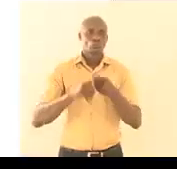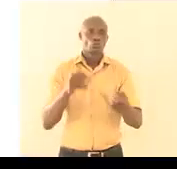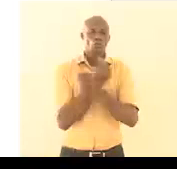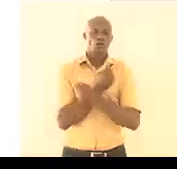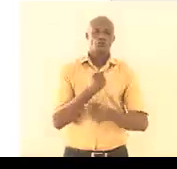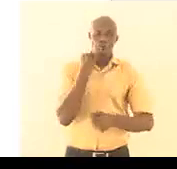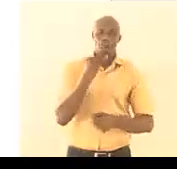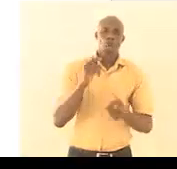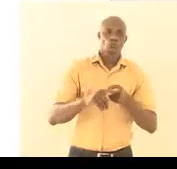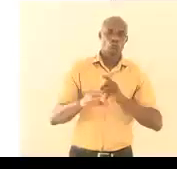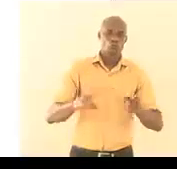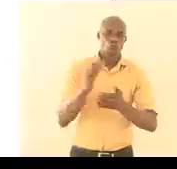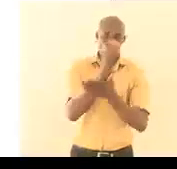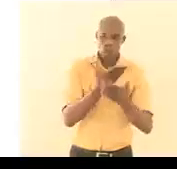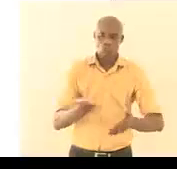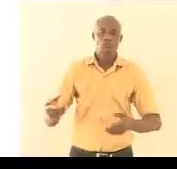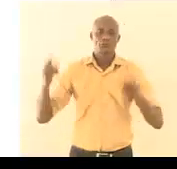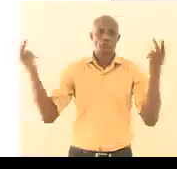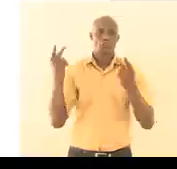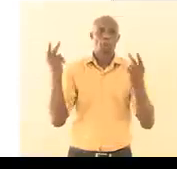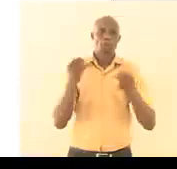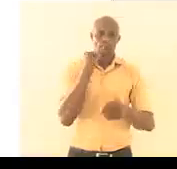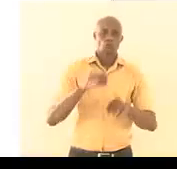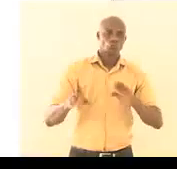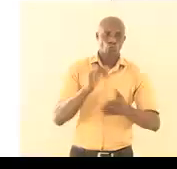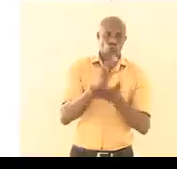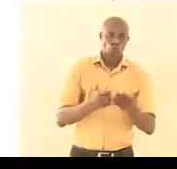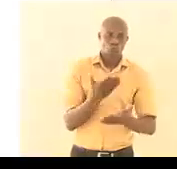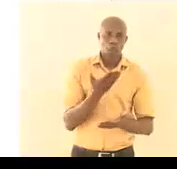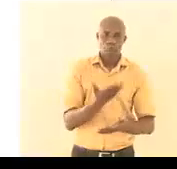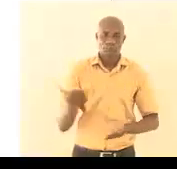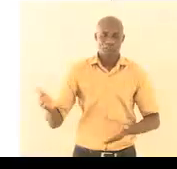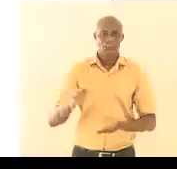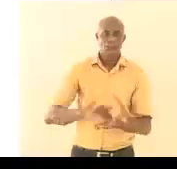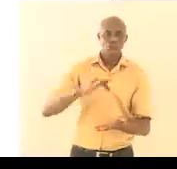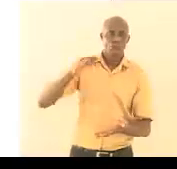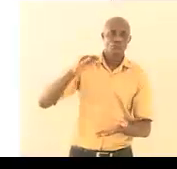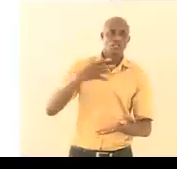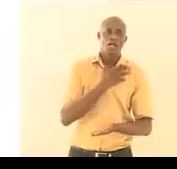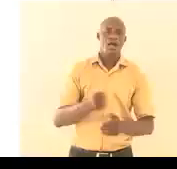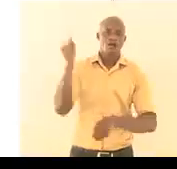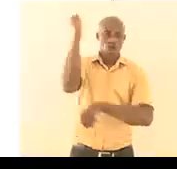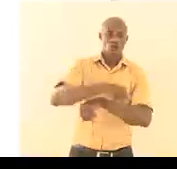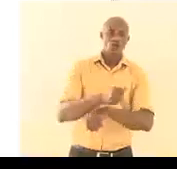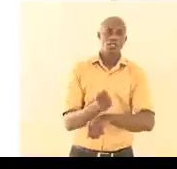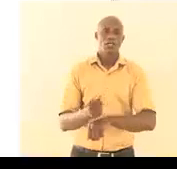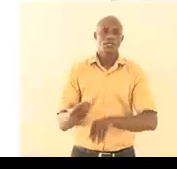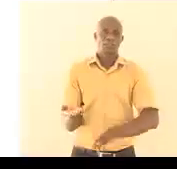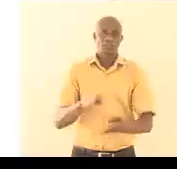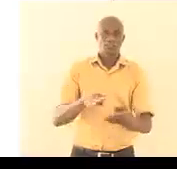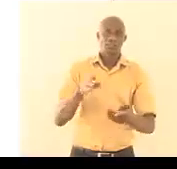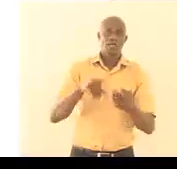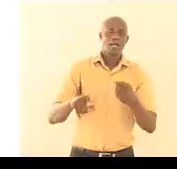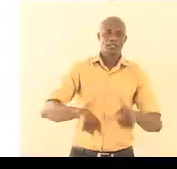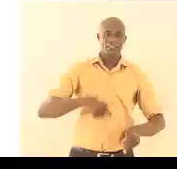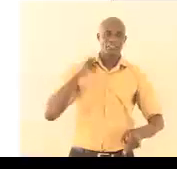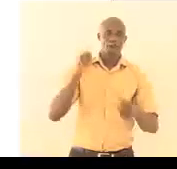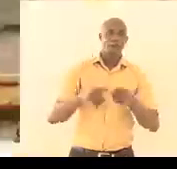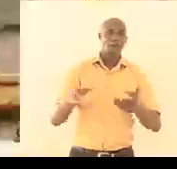victorious. To love is to do something glorious. To love is to conquer death and to live to the